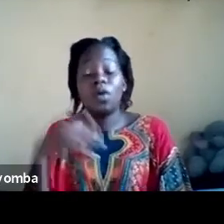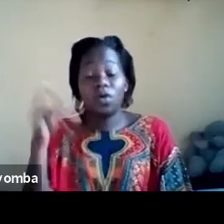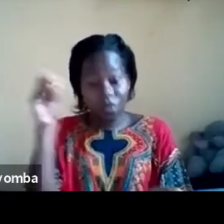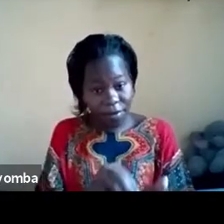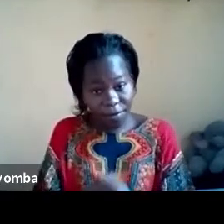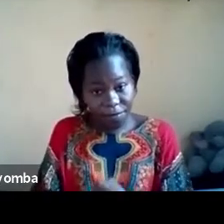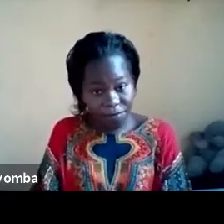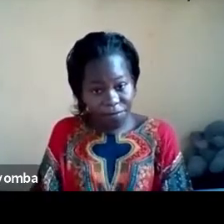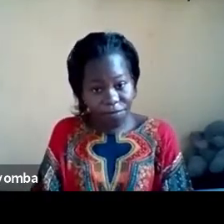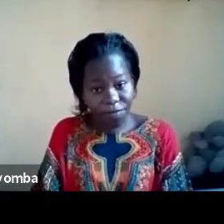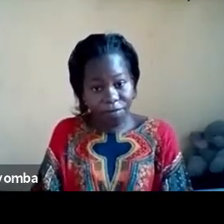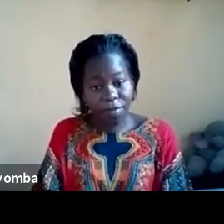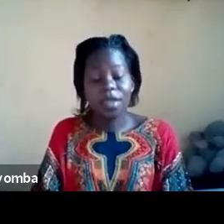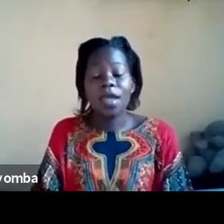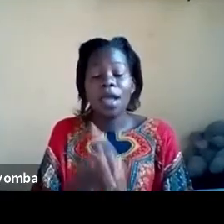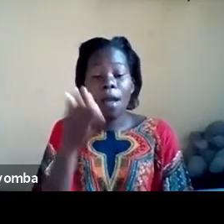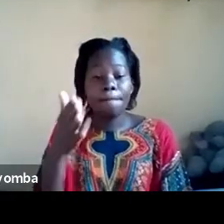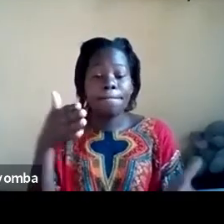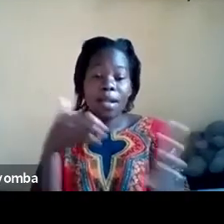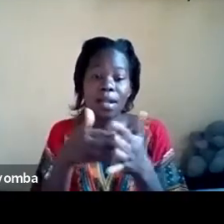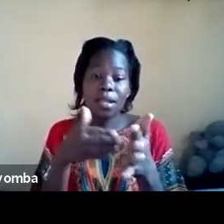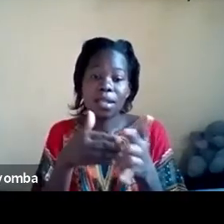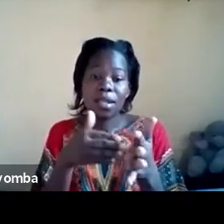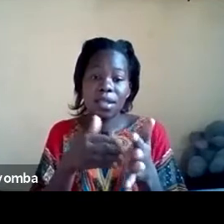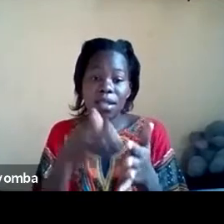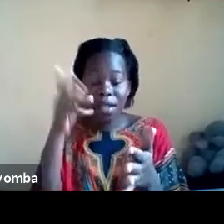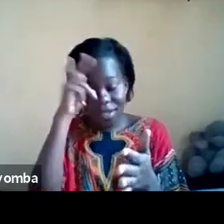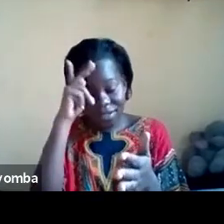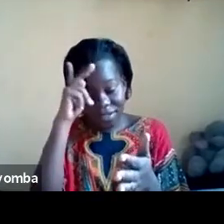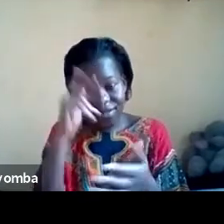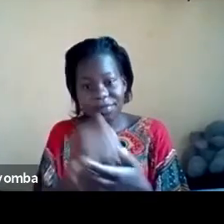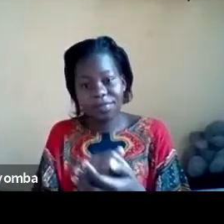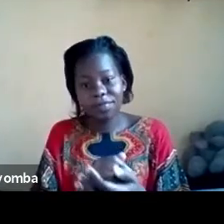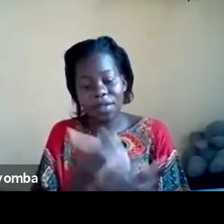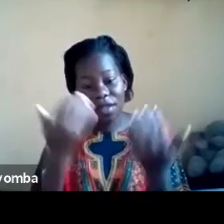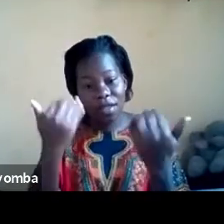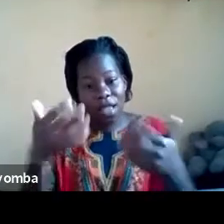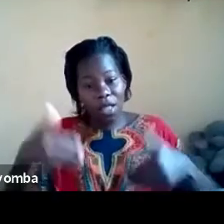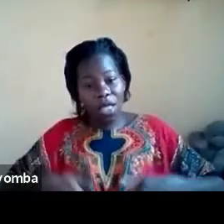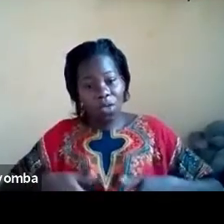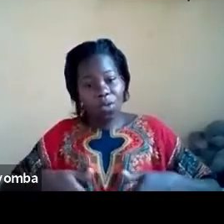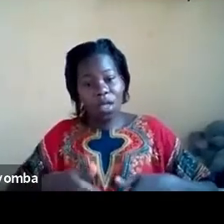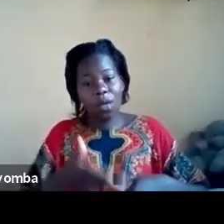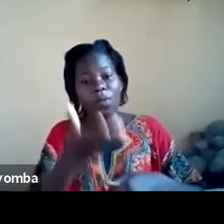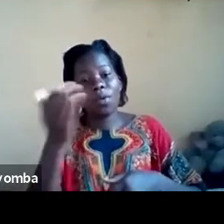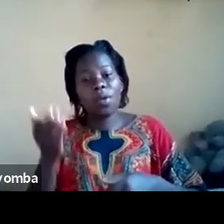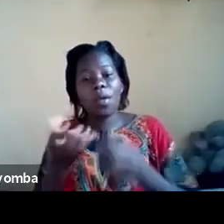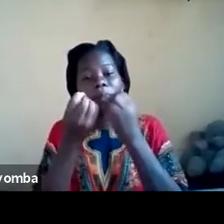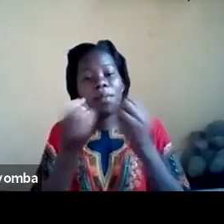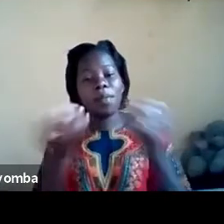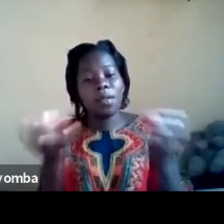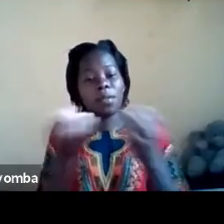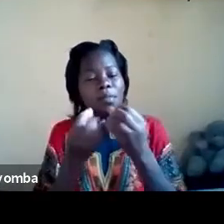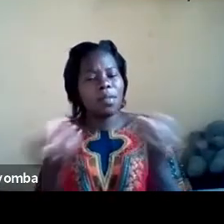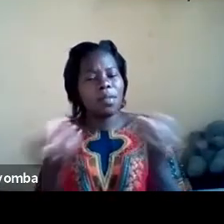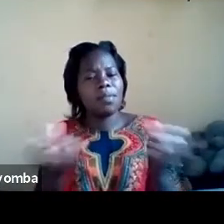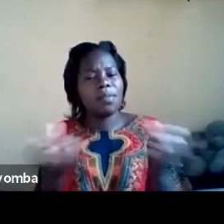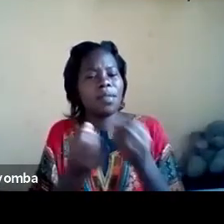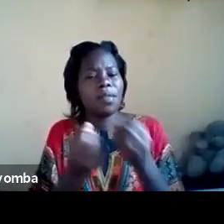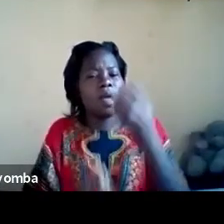has limited skill sets. So to the youth there is quite a variety